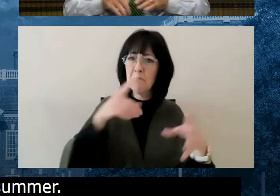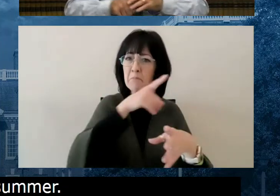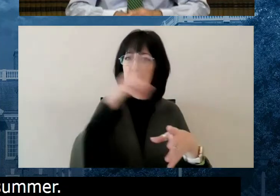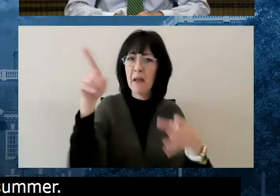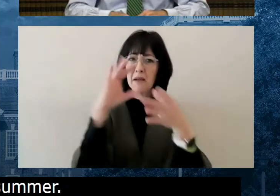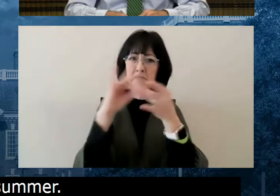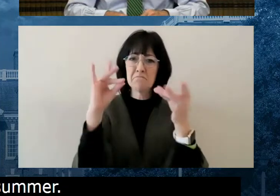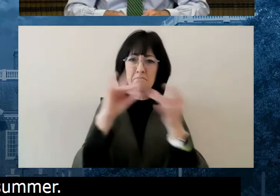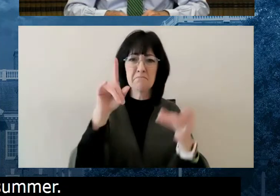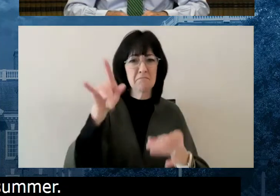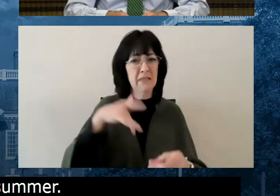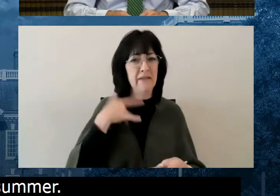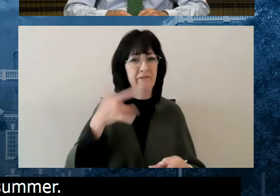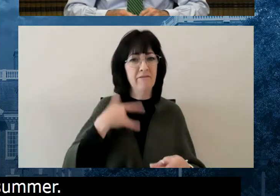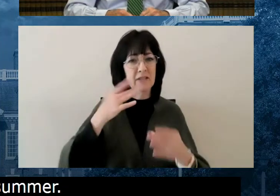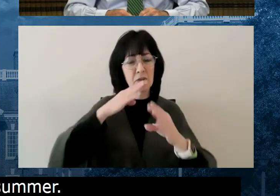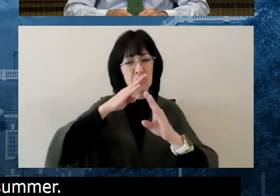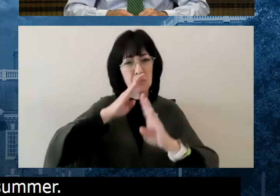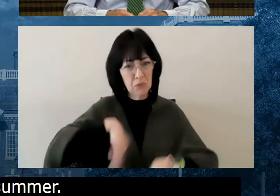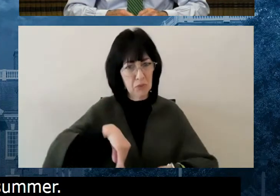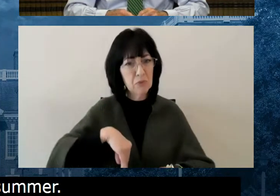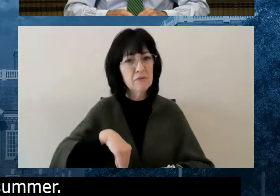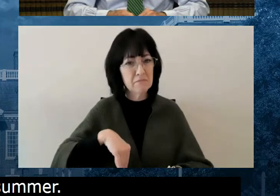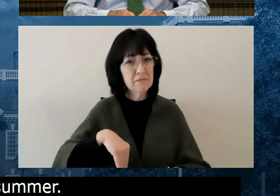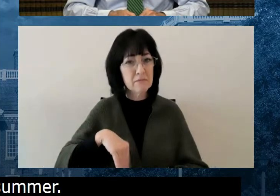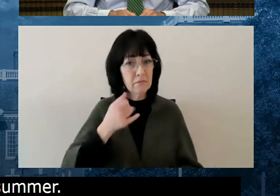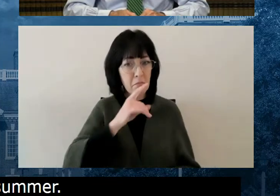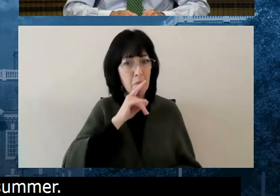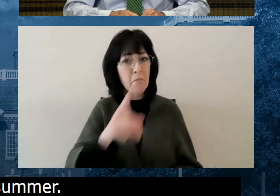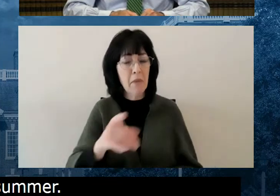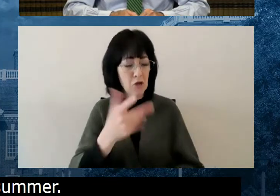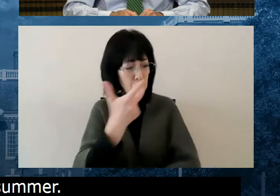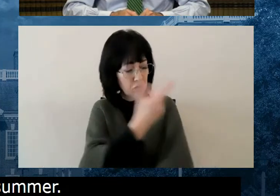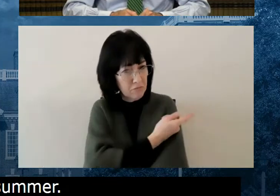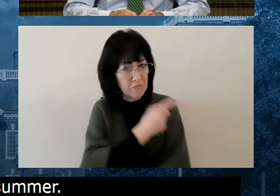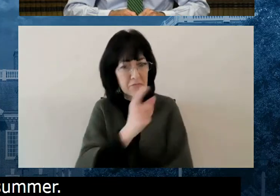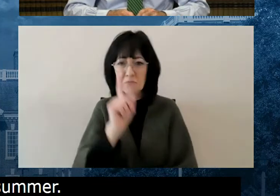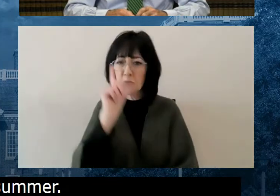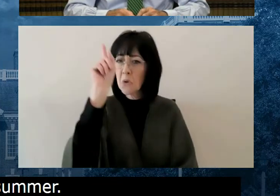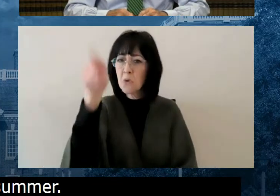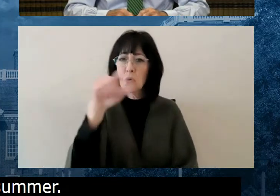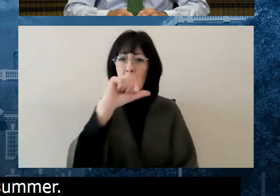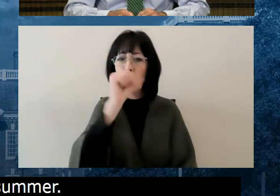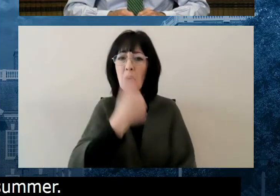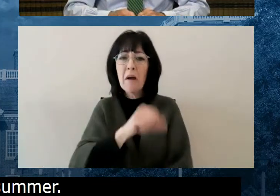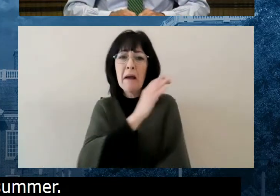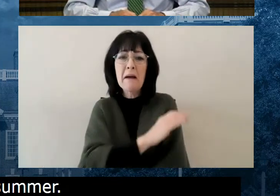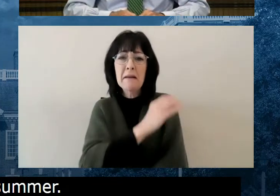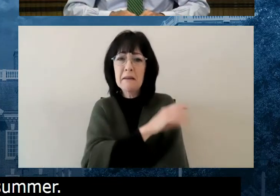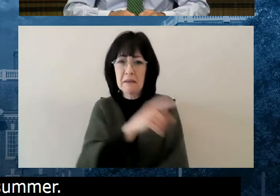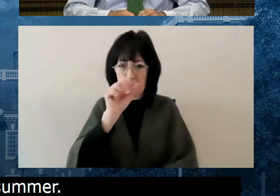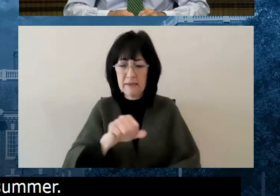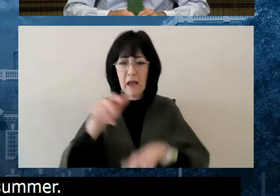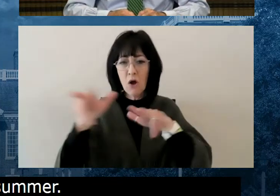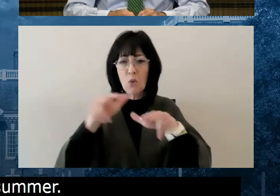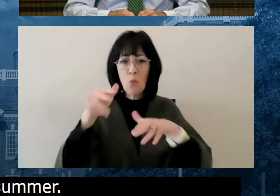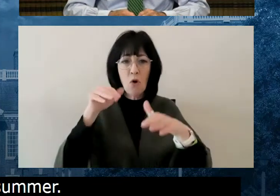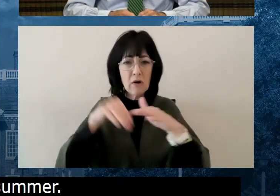get your vaccine. Sign up today. Go to a walk-up clinic. You can sign up at